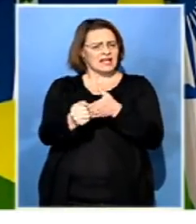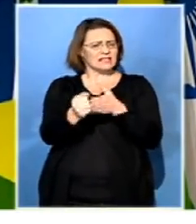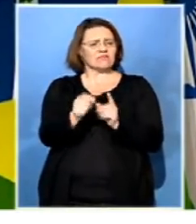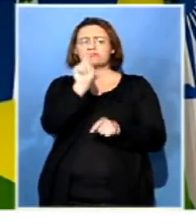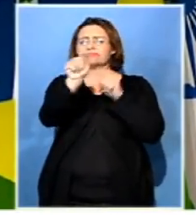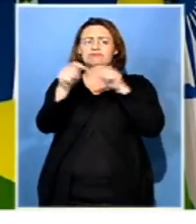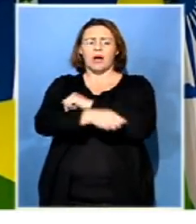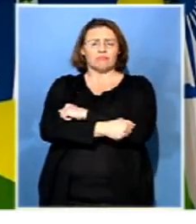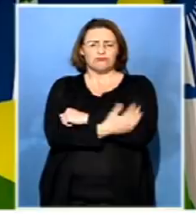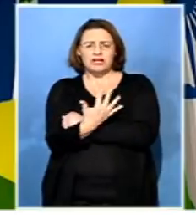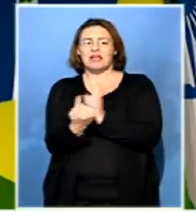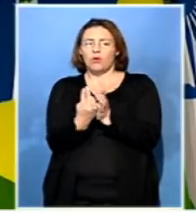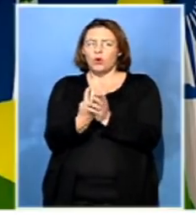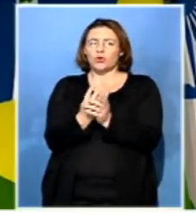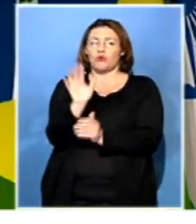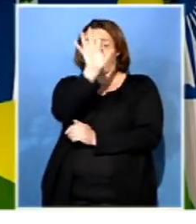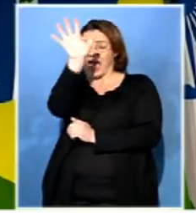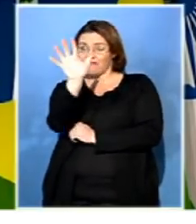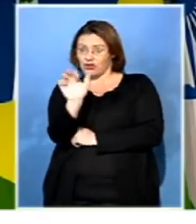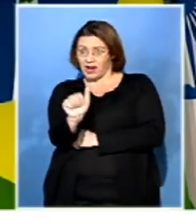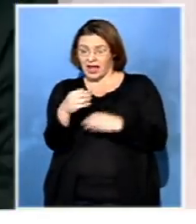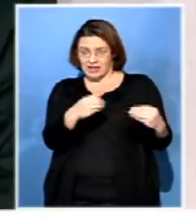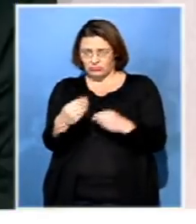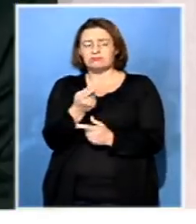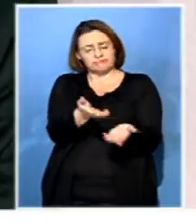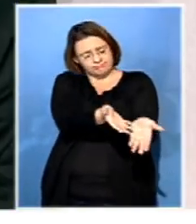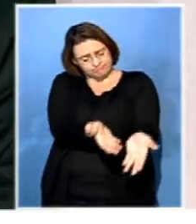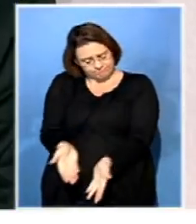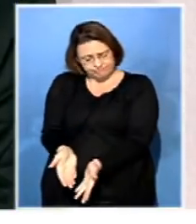other BRICS and African countries to attend the expo.